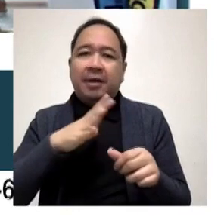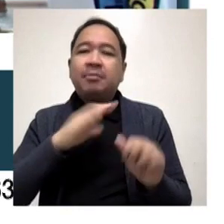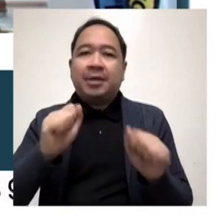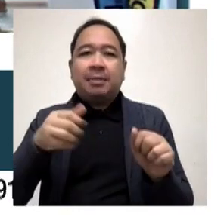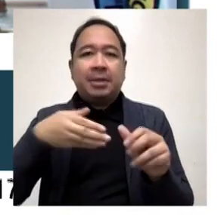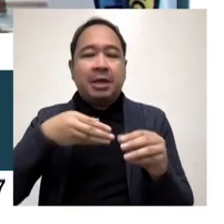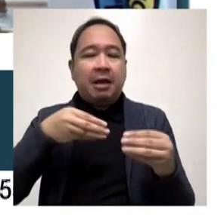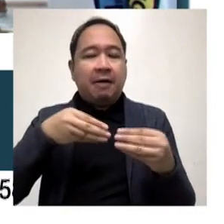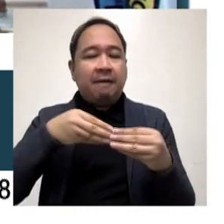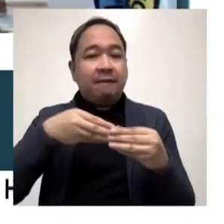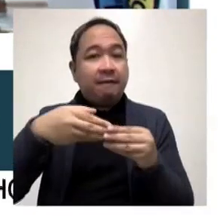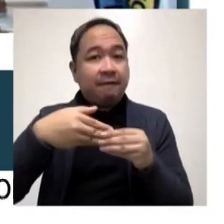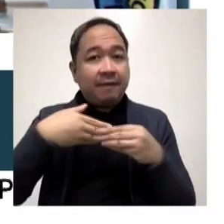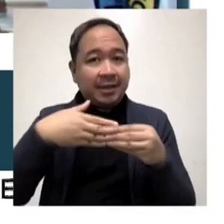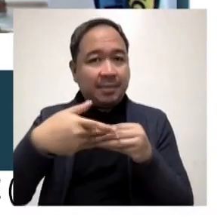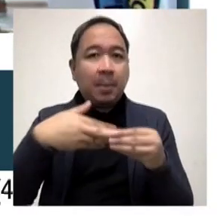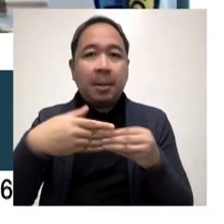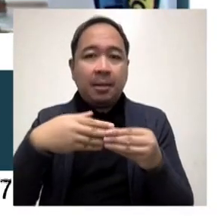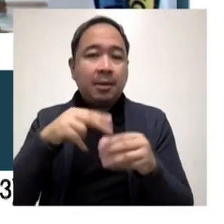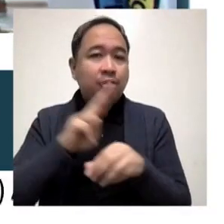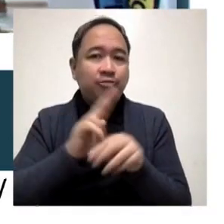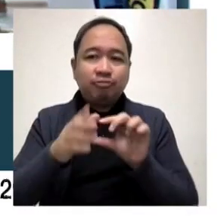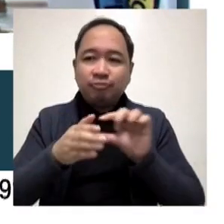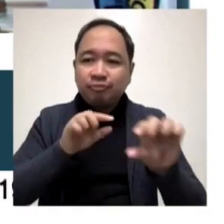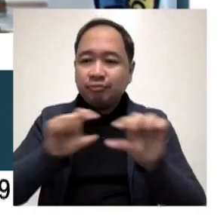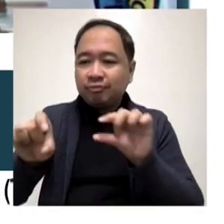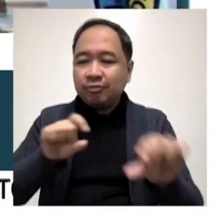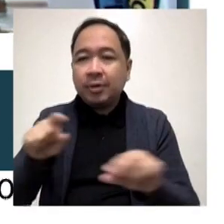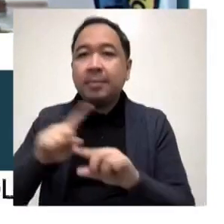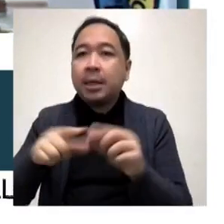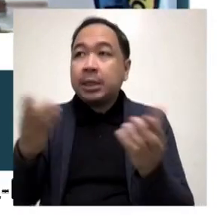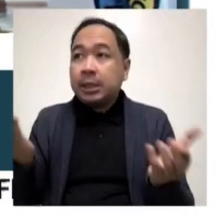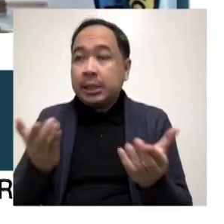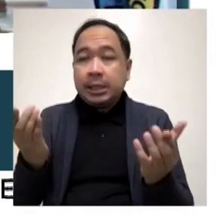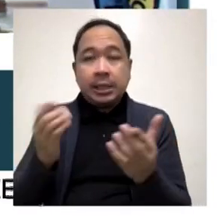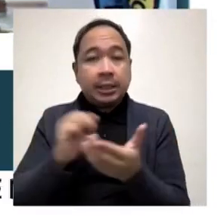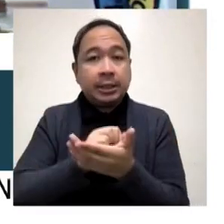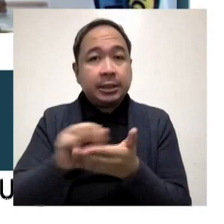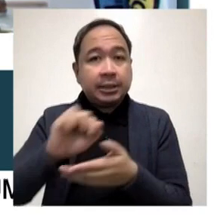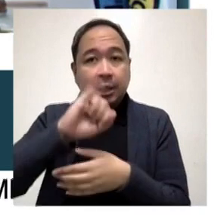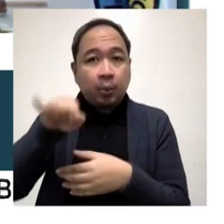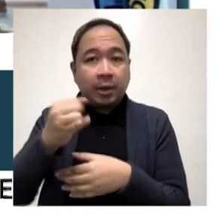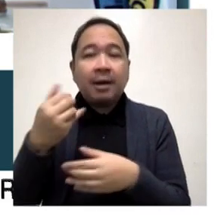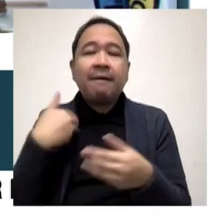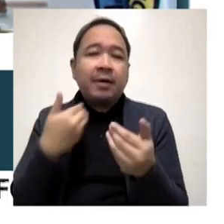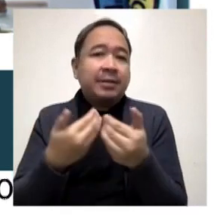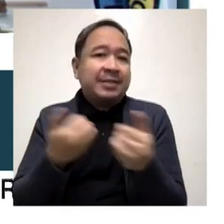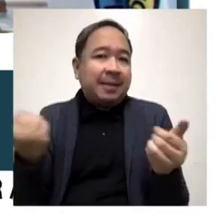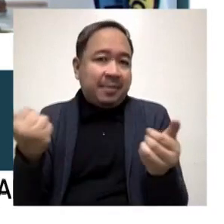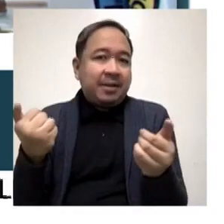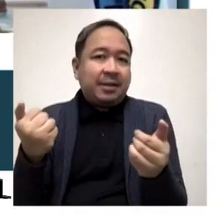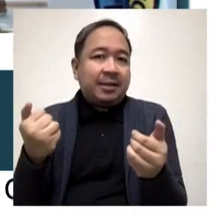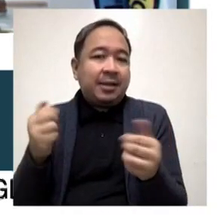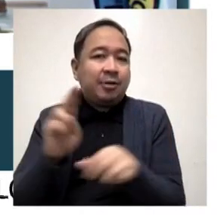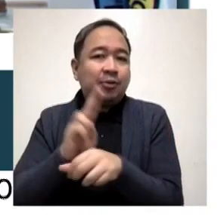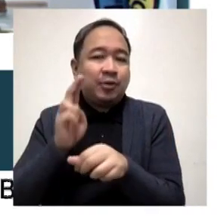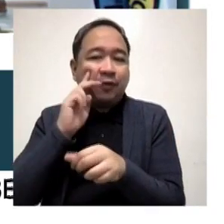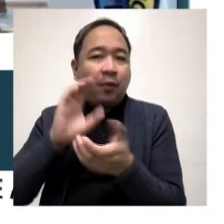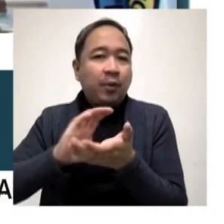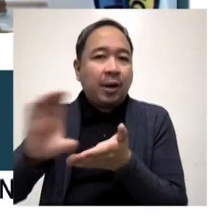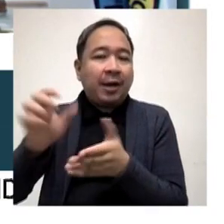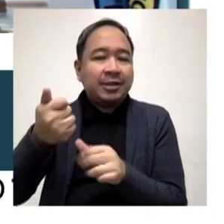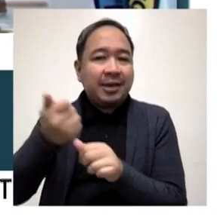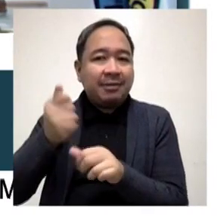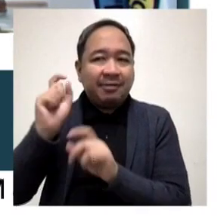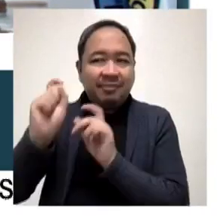have appropriated separate funds for cash aid. And of course, during the pandemic, we